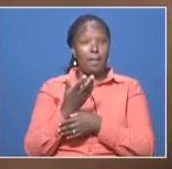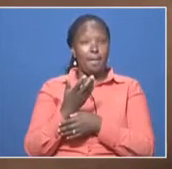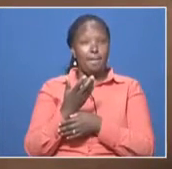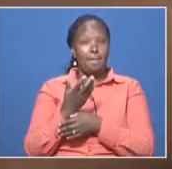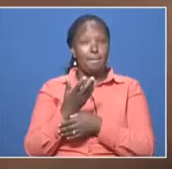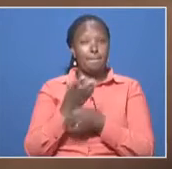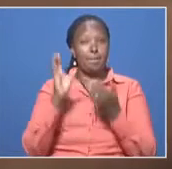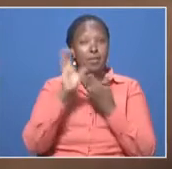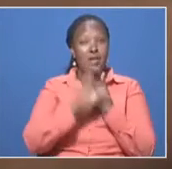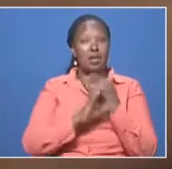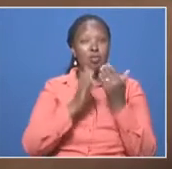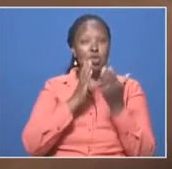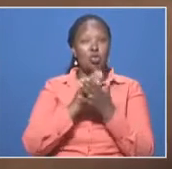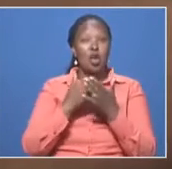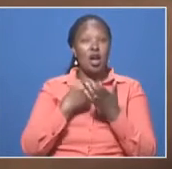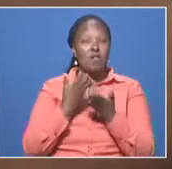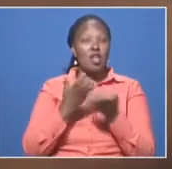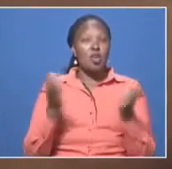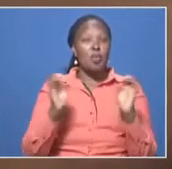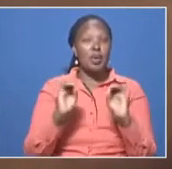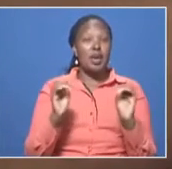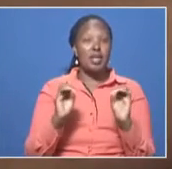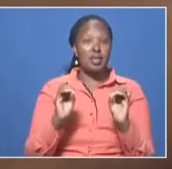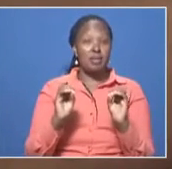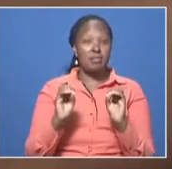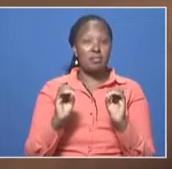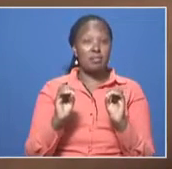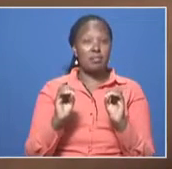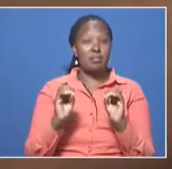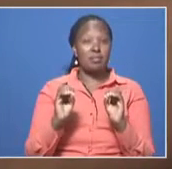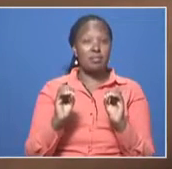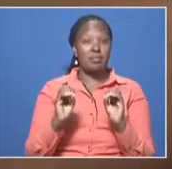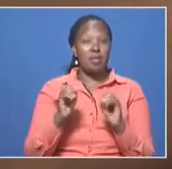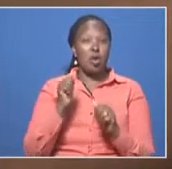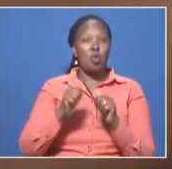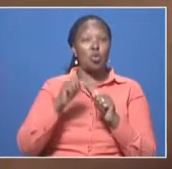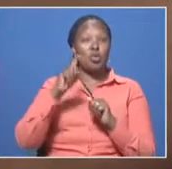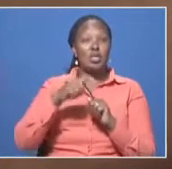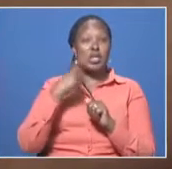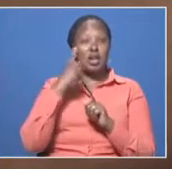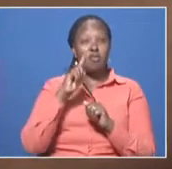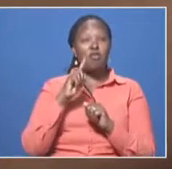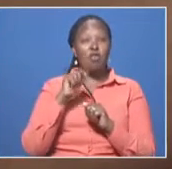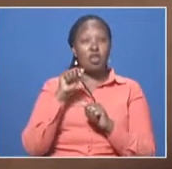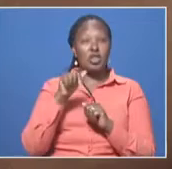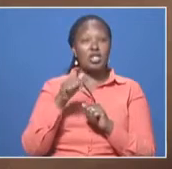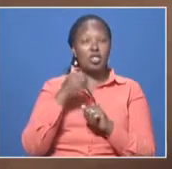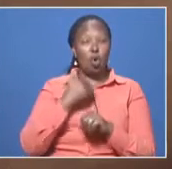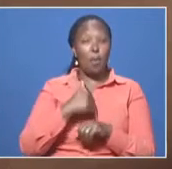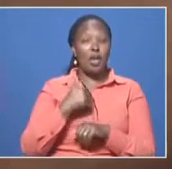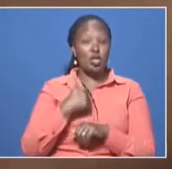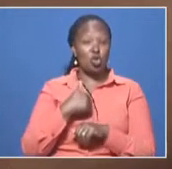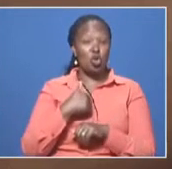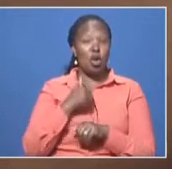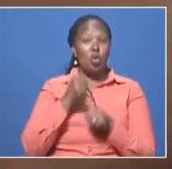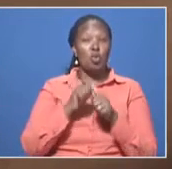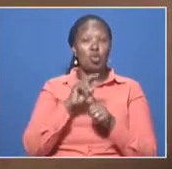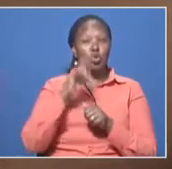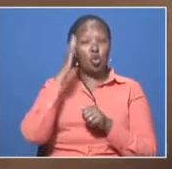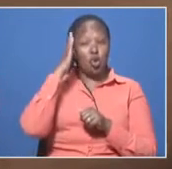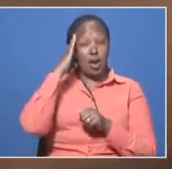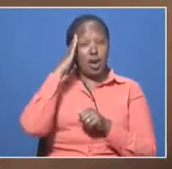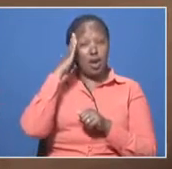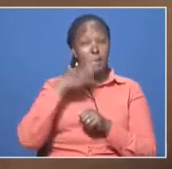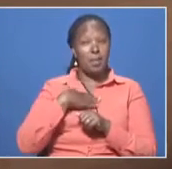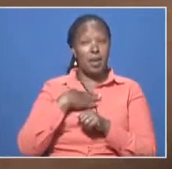the country did not have the equipment that was needed for this delicate operation. And then